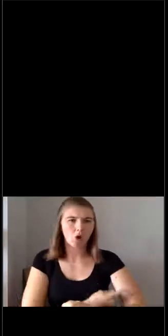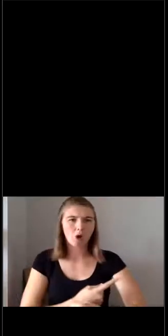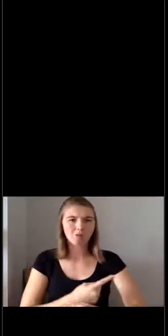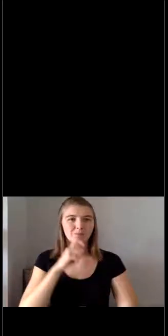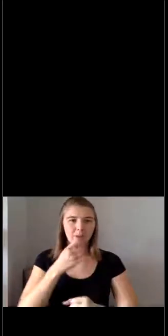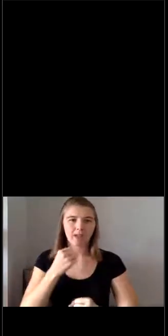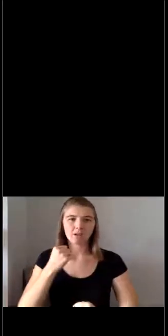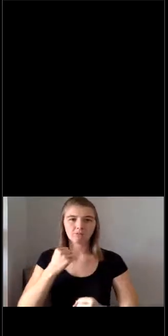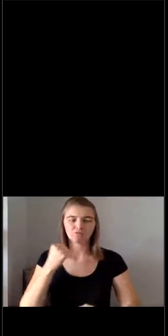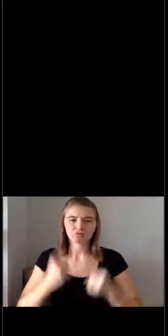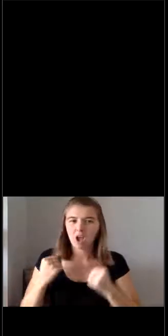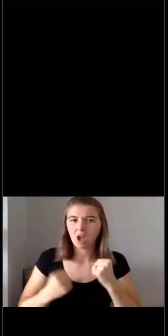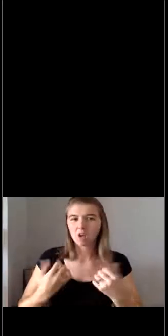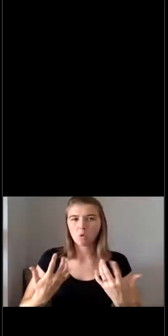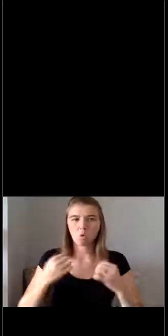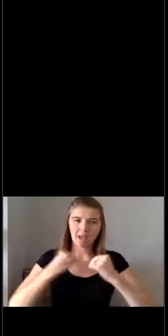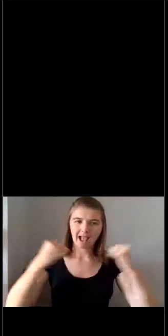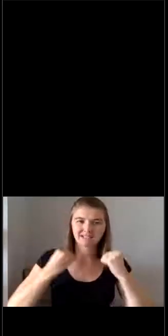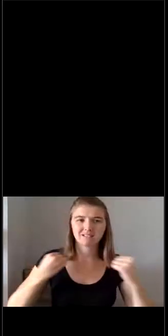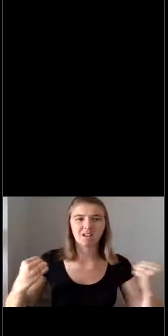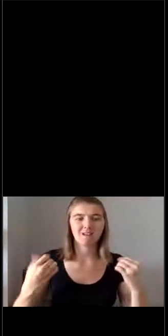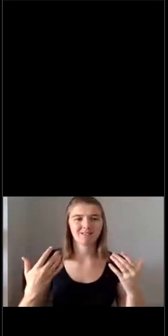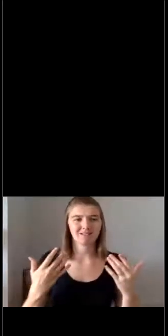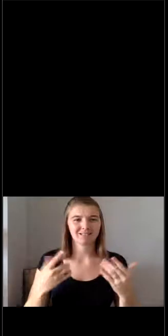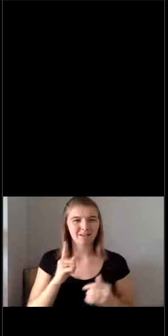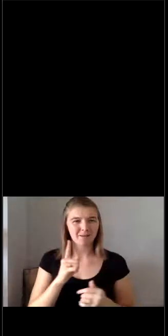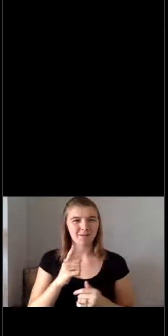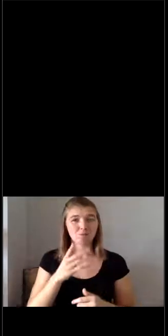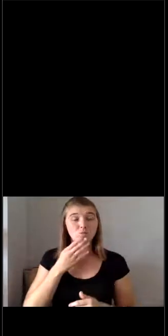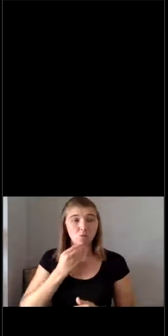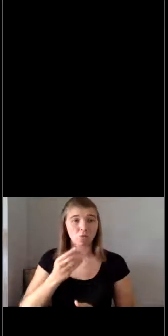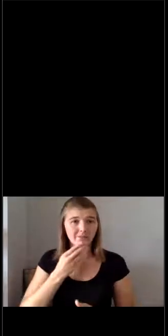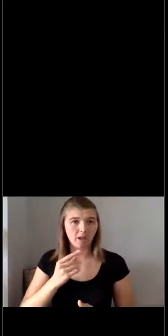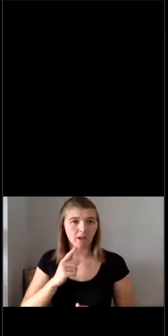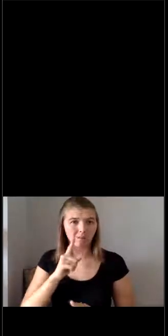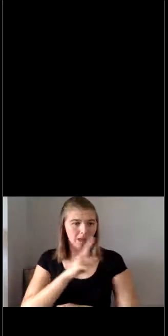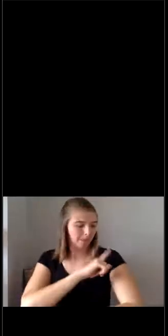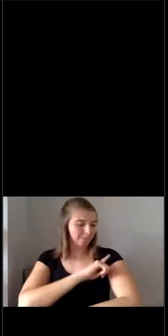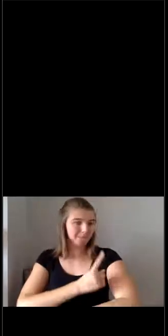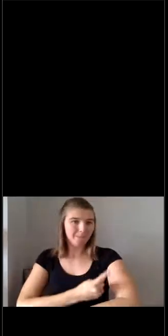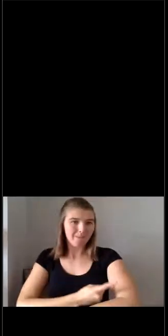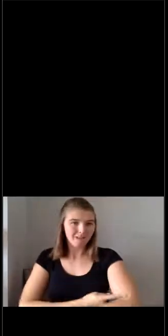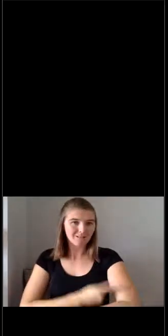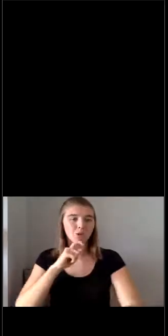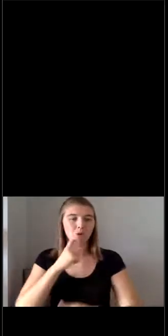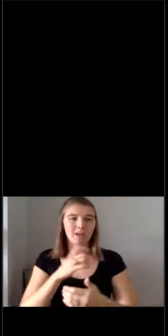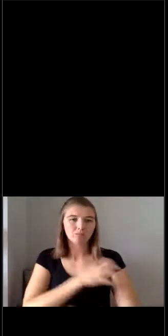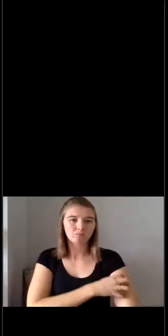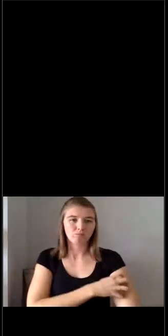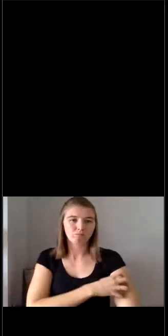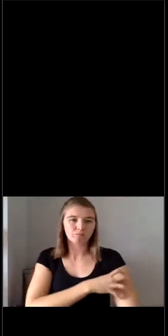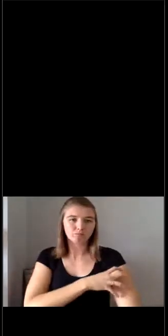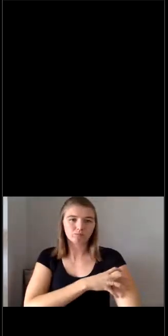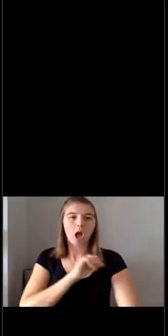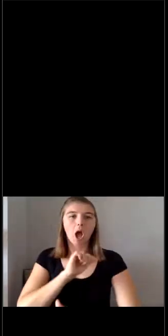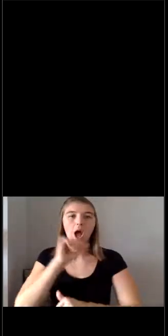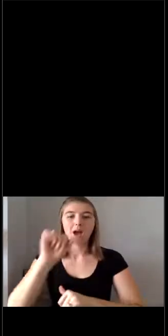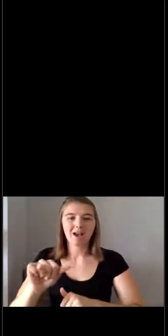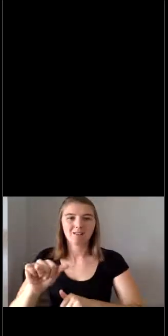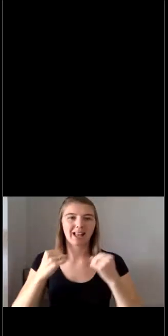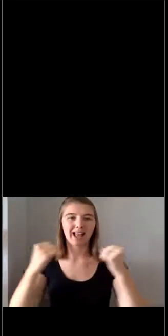exercises. Those are incredibly useful and beneficial, but the muscle only grows after the exercise on the rest